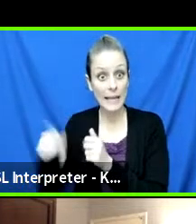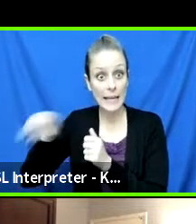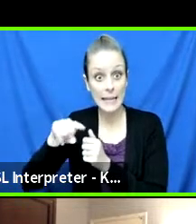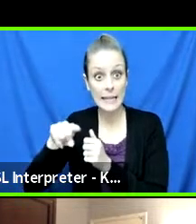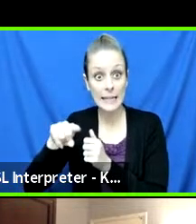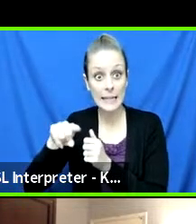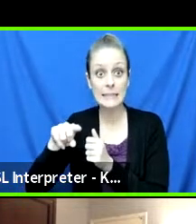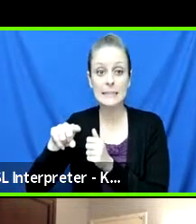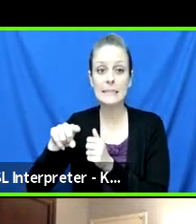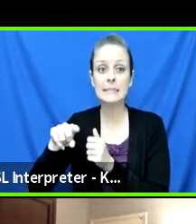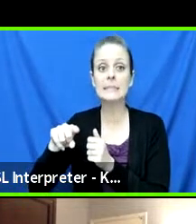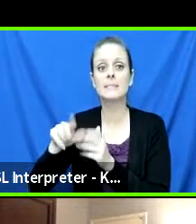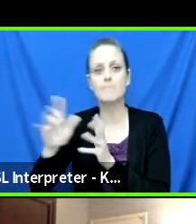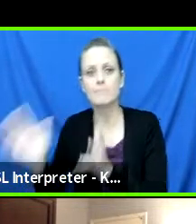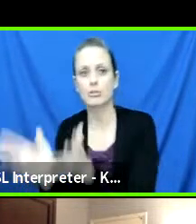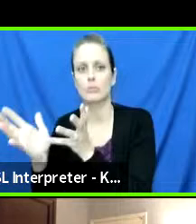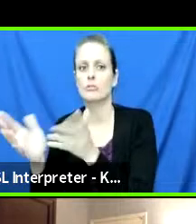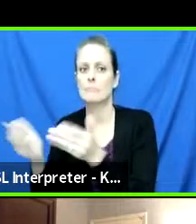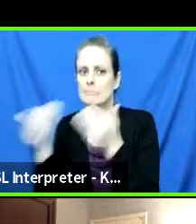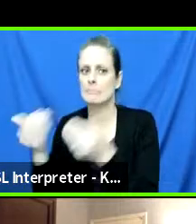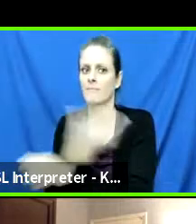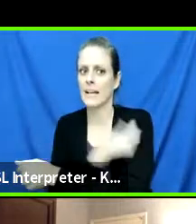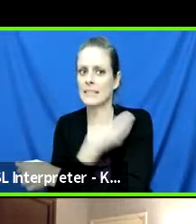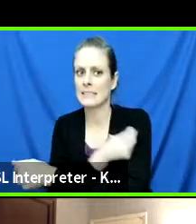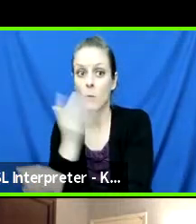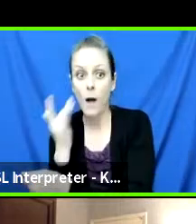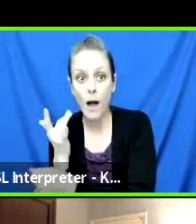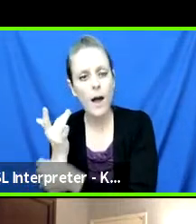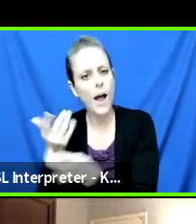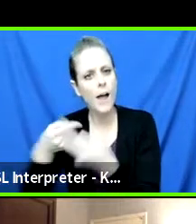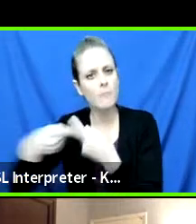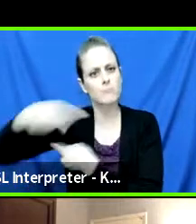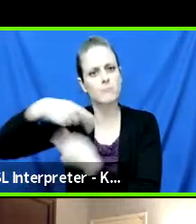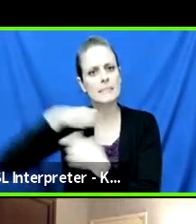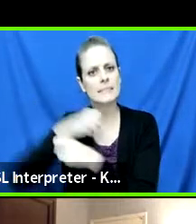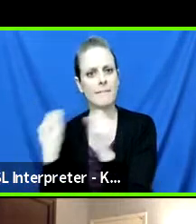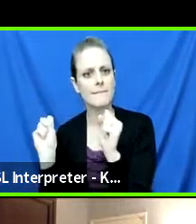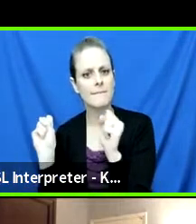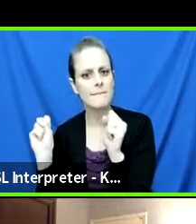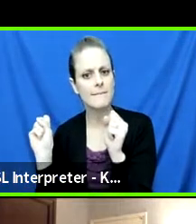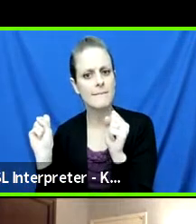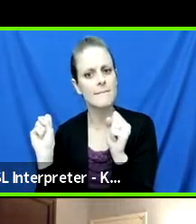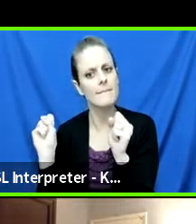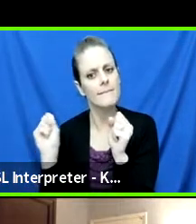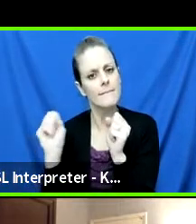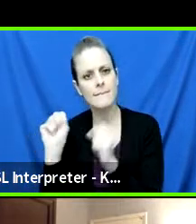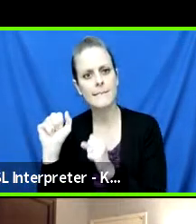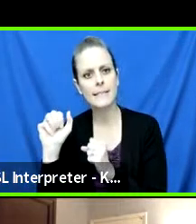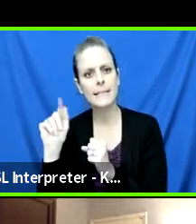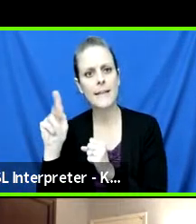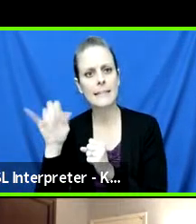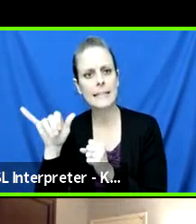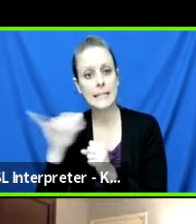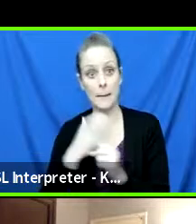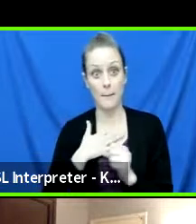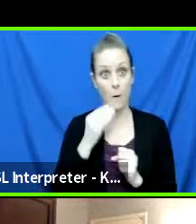to get the vaccination just for, the safety of everybody. And in my household, I was the